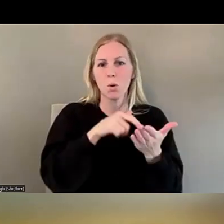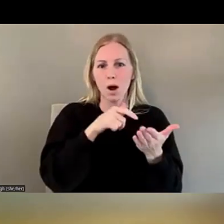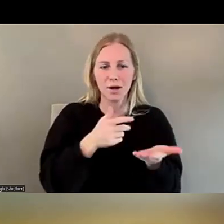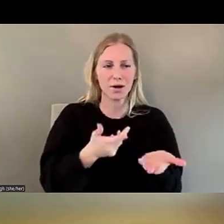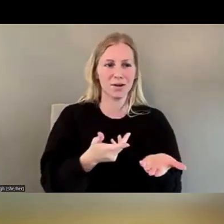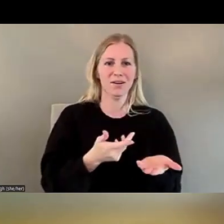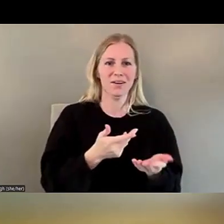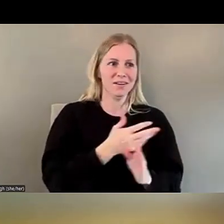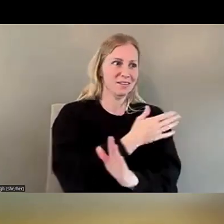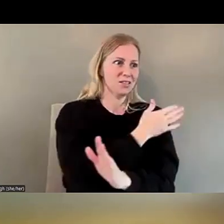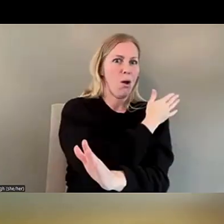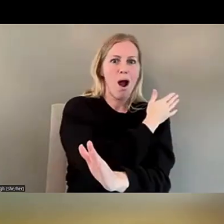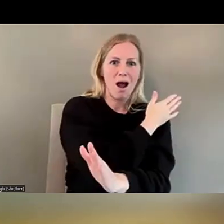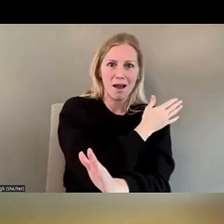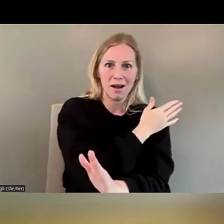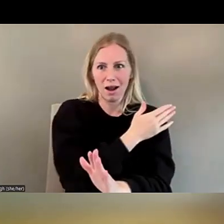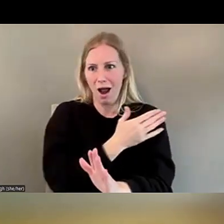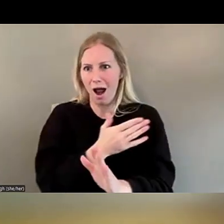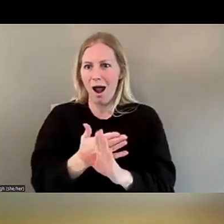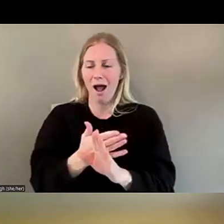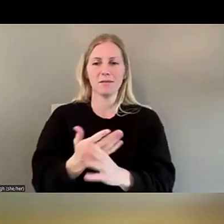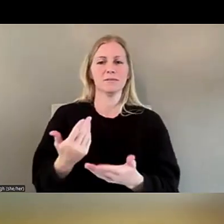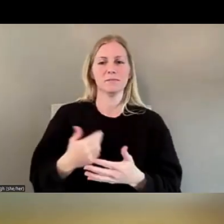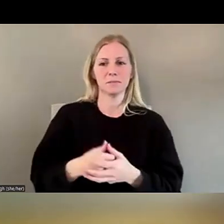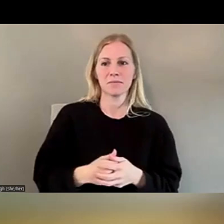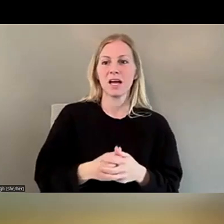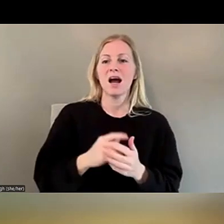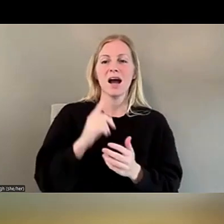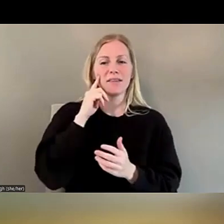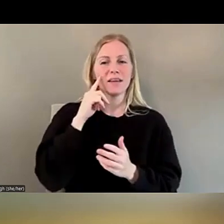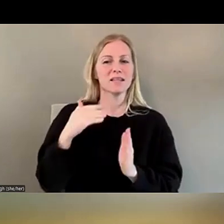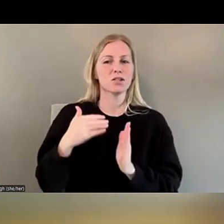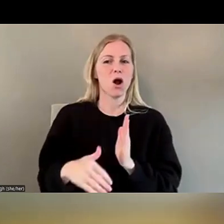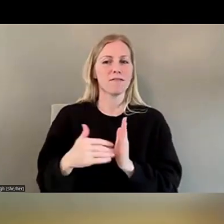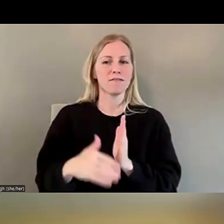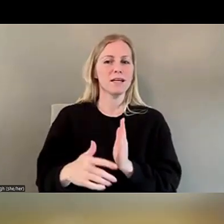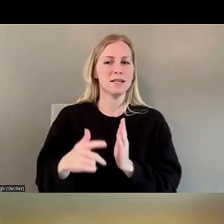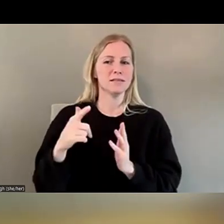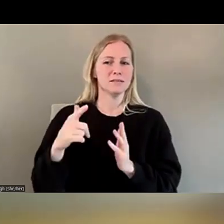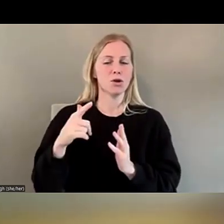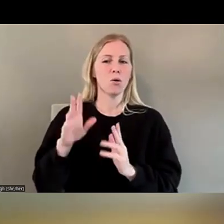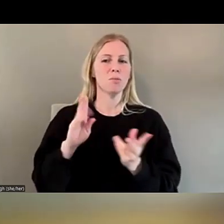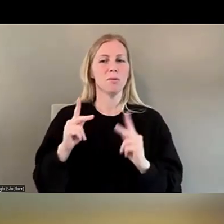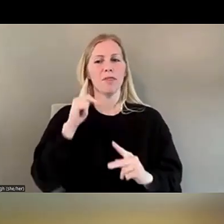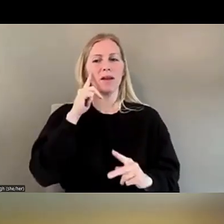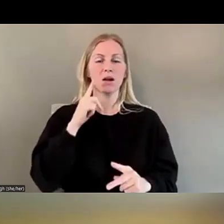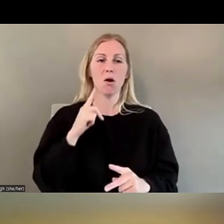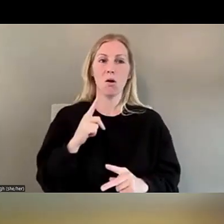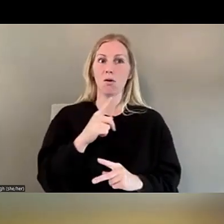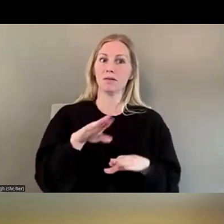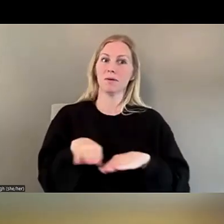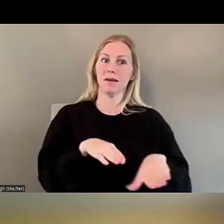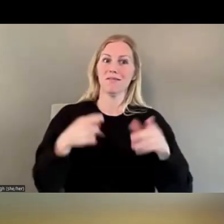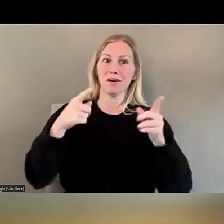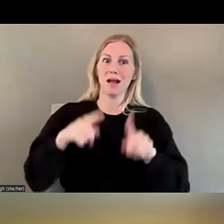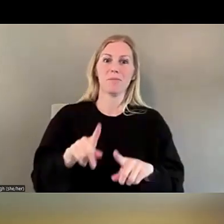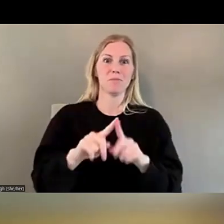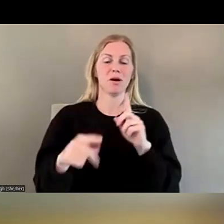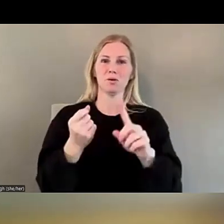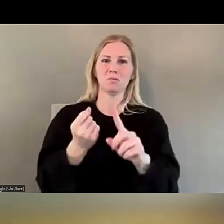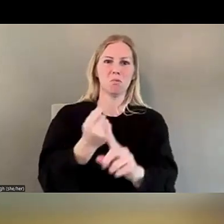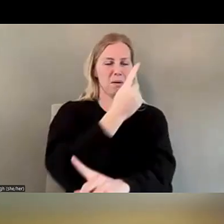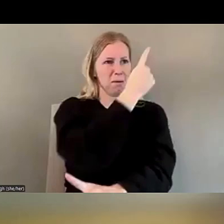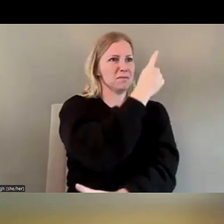think there's often a sense that this behavior occurred and it was out of the blue. But if you really looked at, you know, and